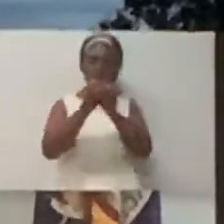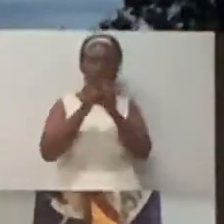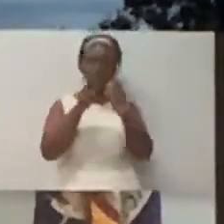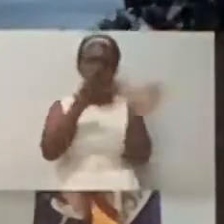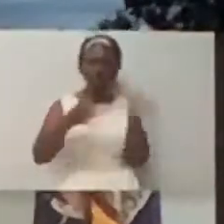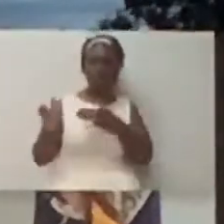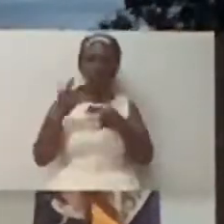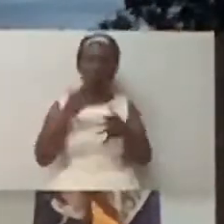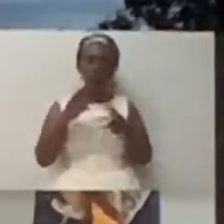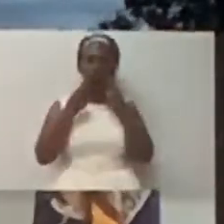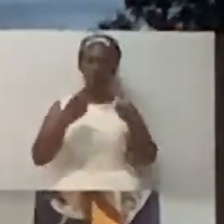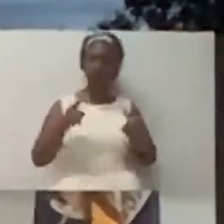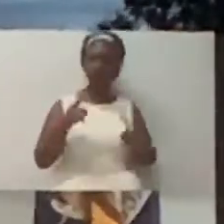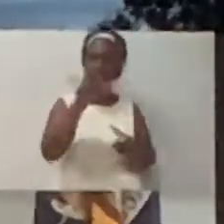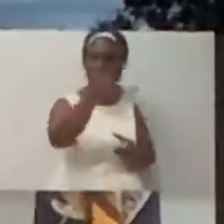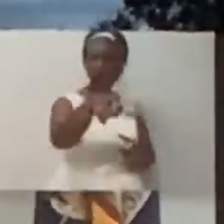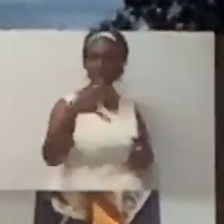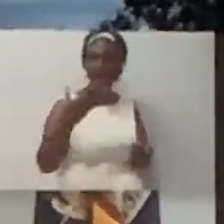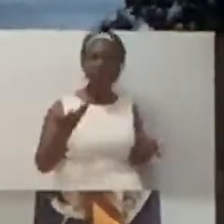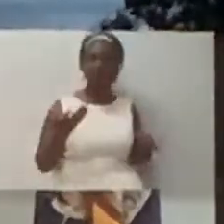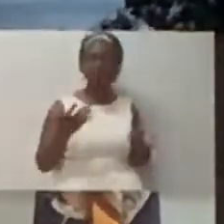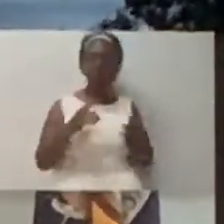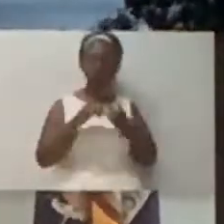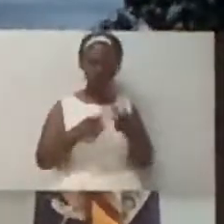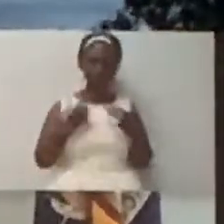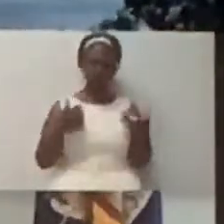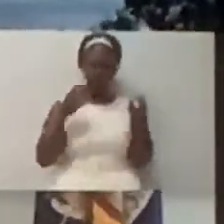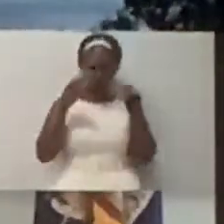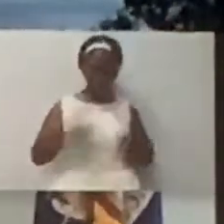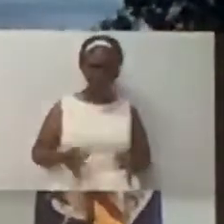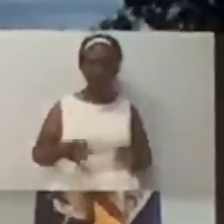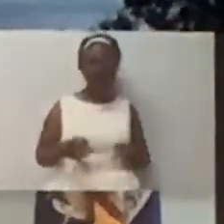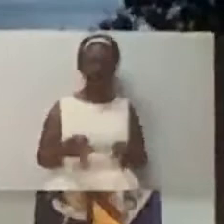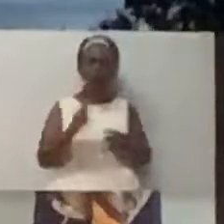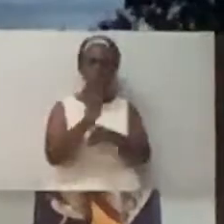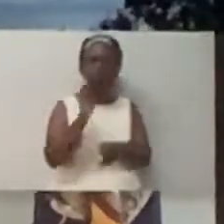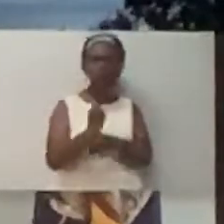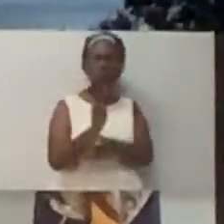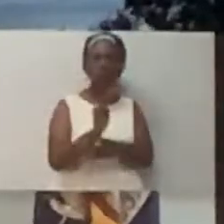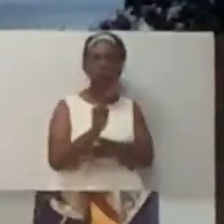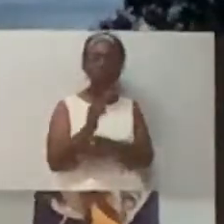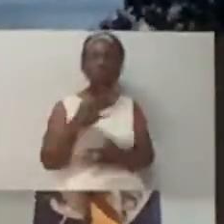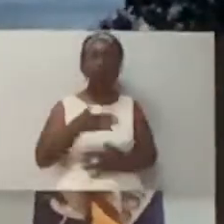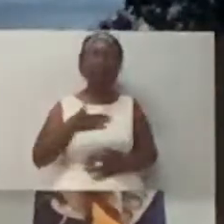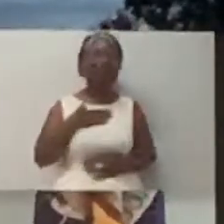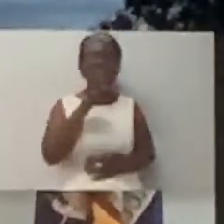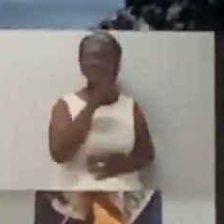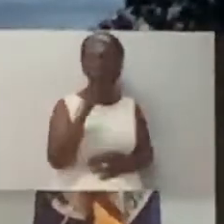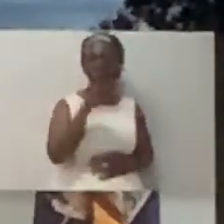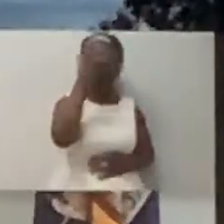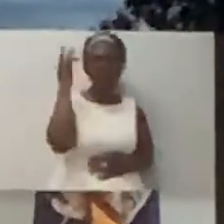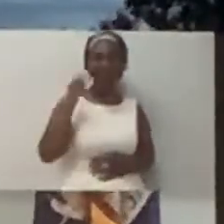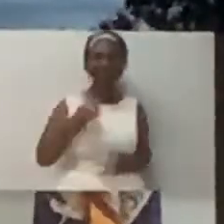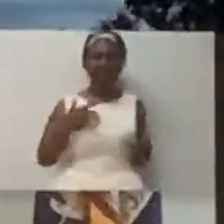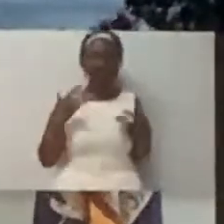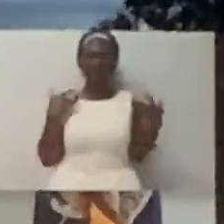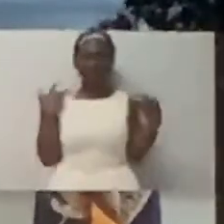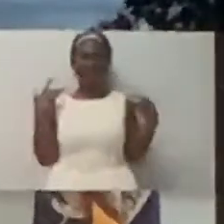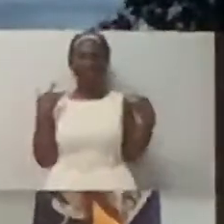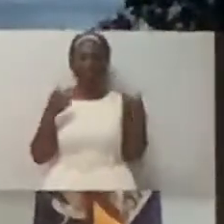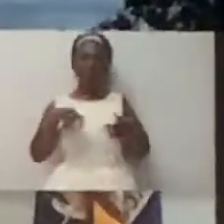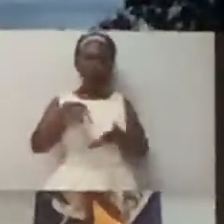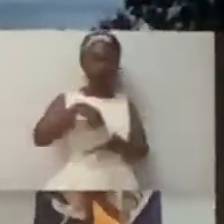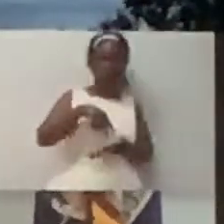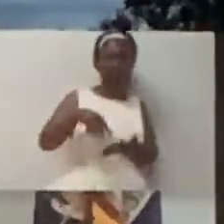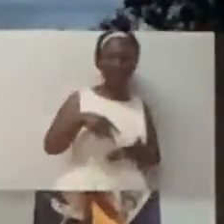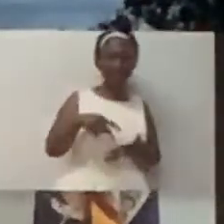hold the power to create change. You must decide to use it. Never forget that marathon feeling, but focus on the future, because as